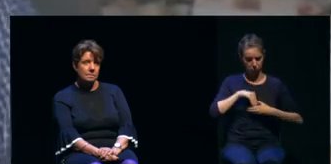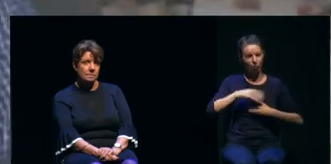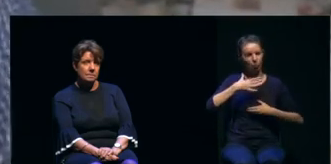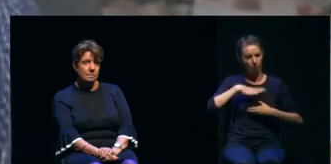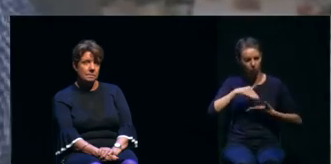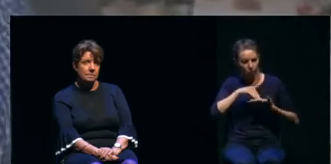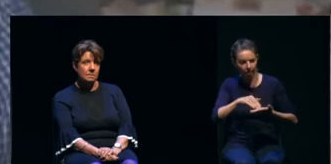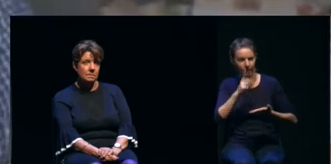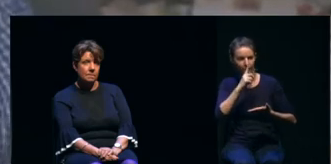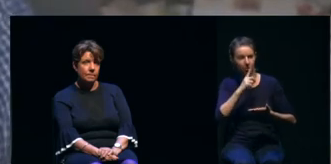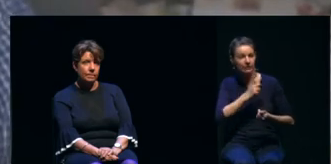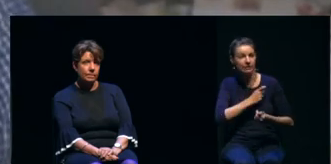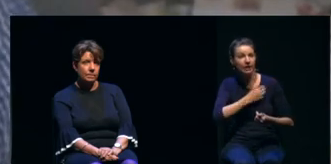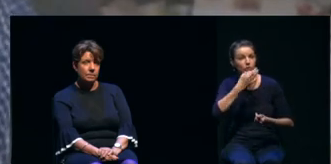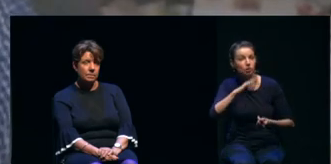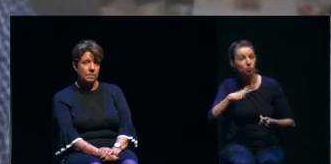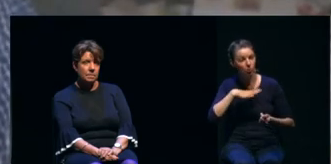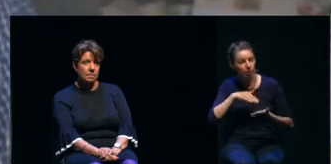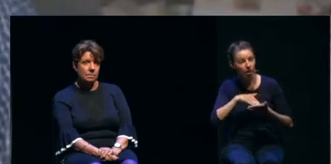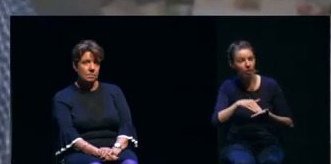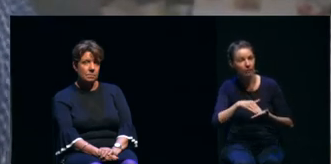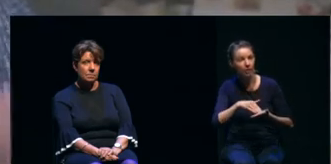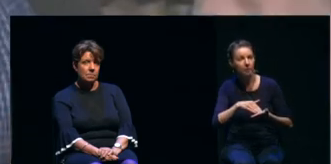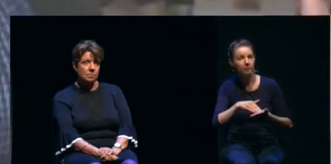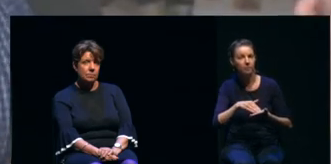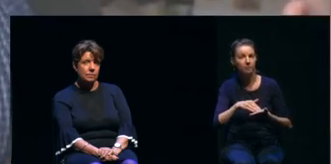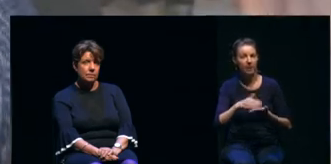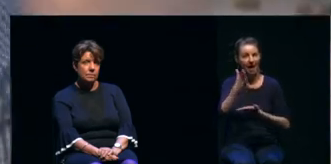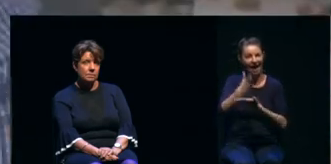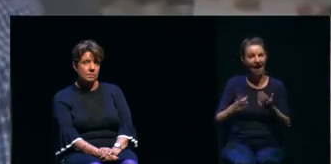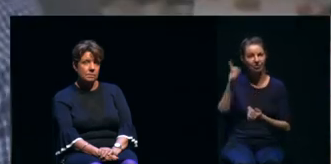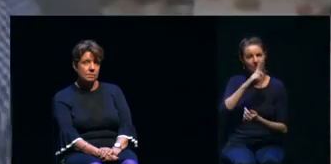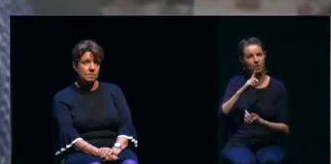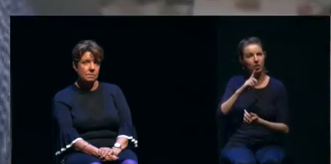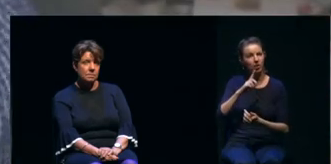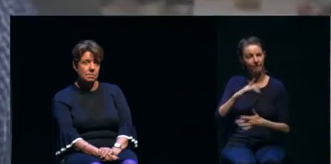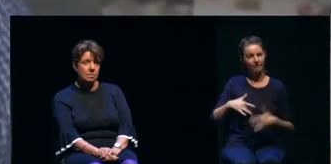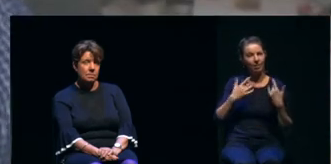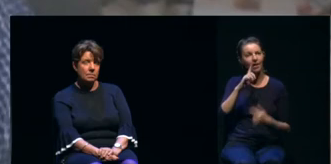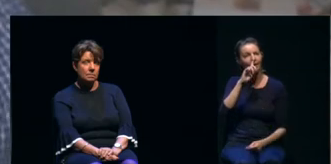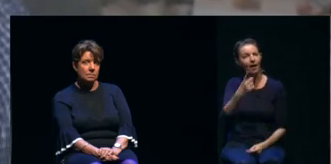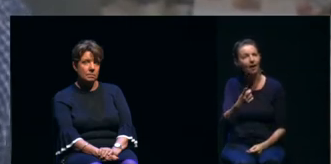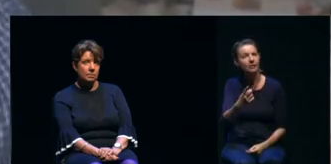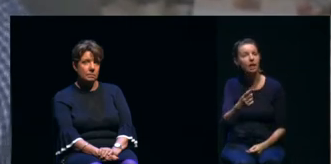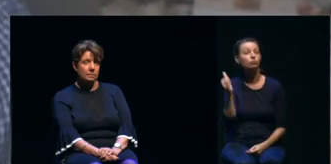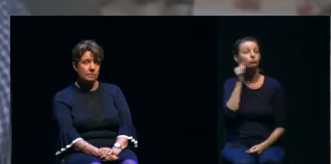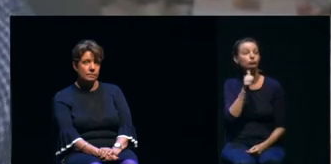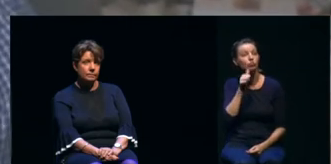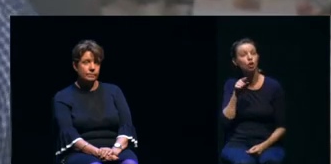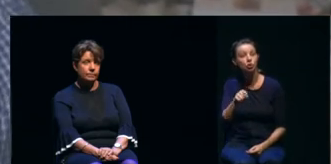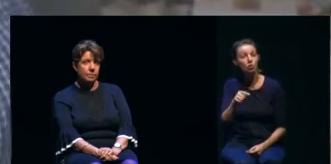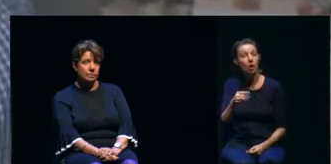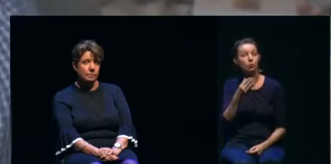scared children. But the half of the population that feel they can't do that, and then if you bring race into it, you know, if you're a brown or a black